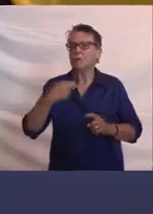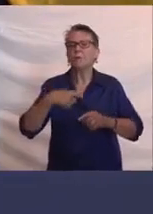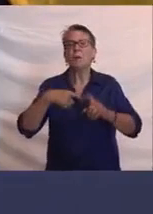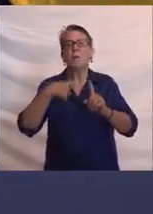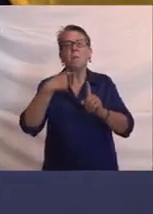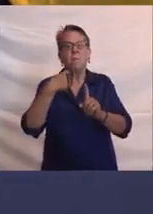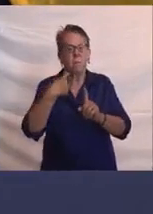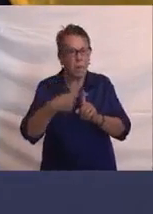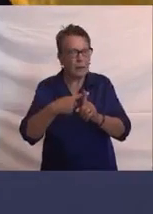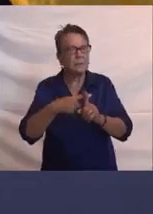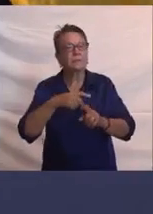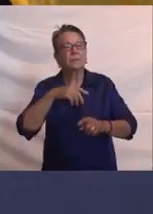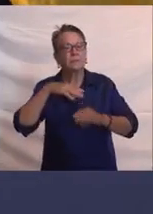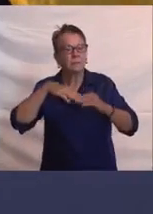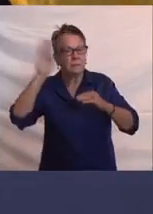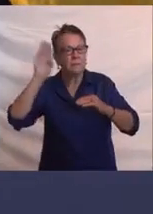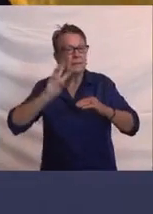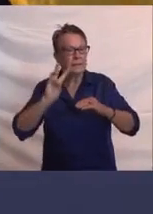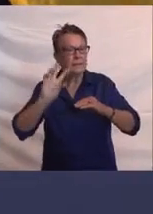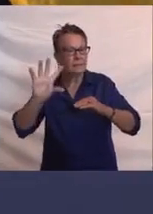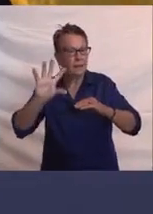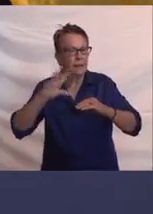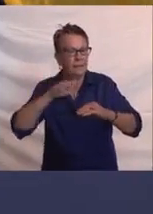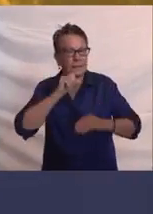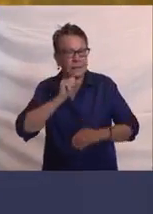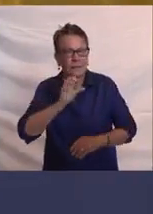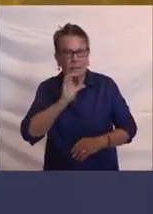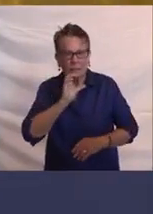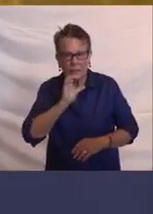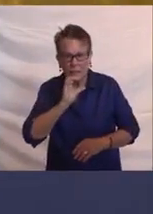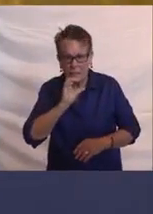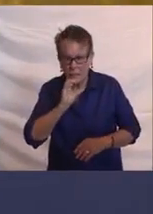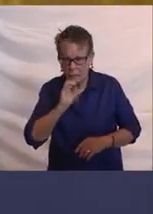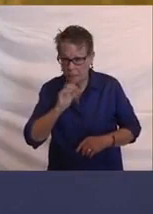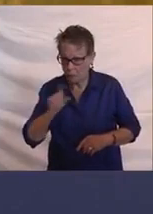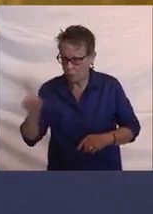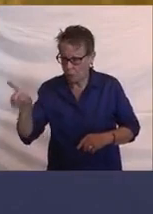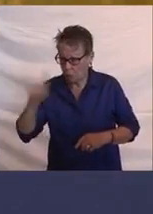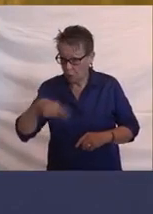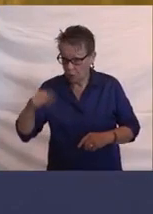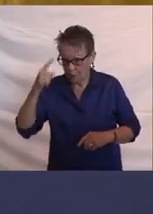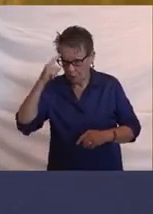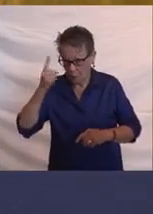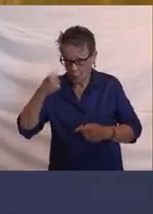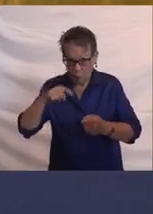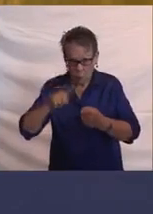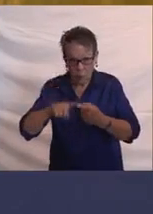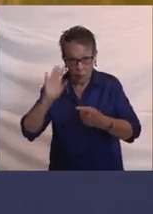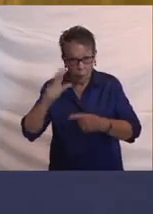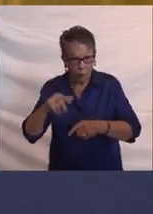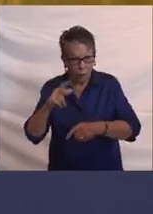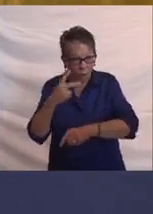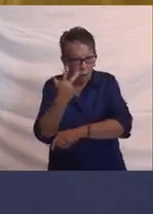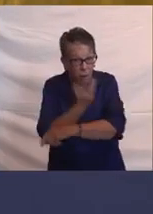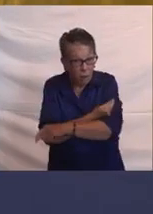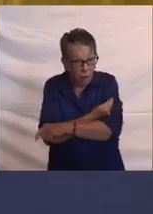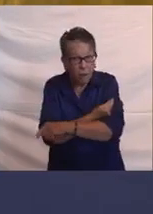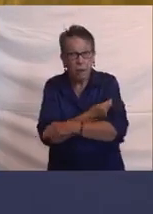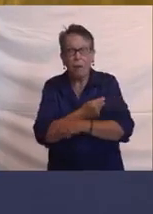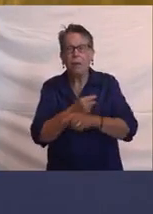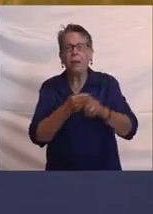once we get the final go-ahead, it will be immediately. Yeah. So it'll be immediately after the last go-ahead. Are there people lying to